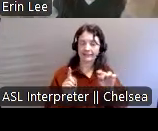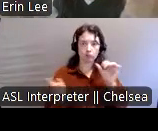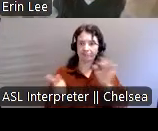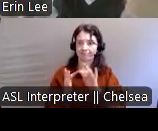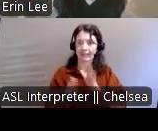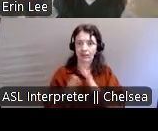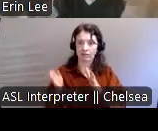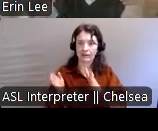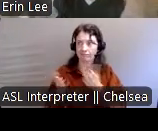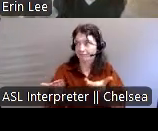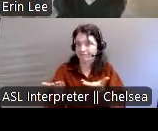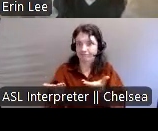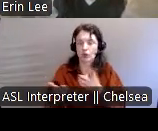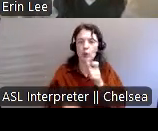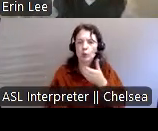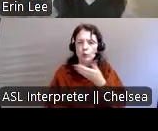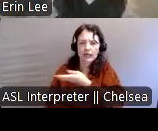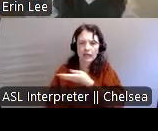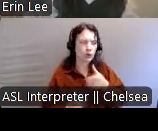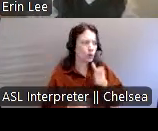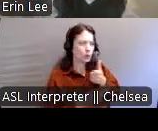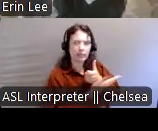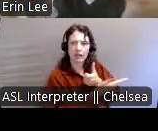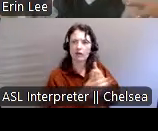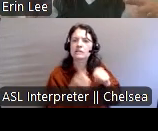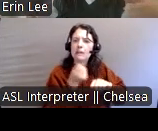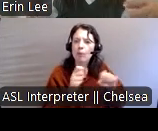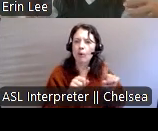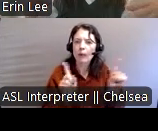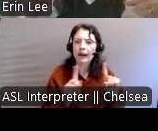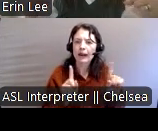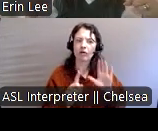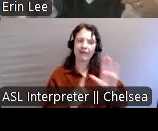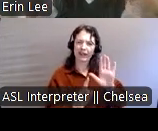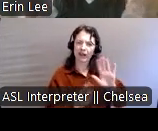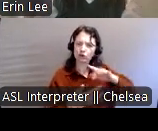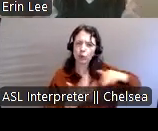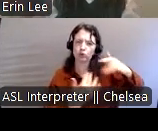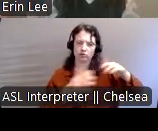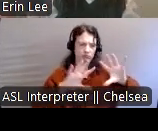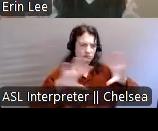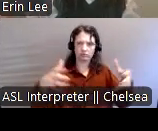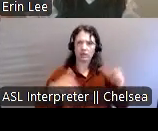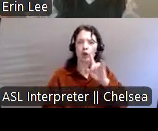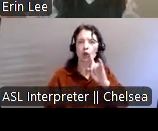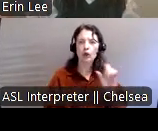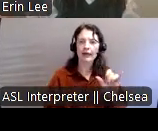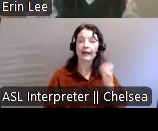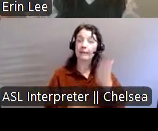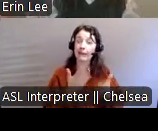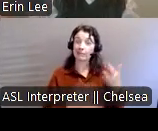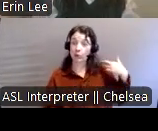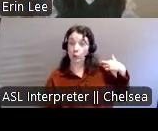who are their neighbors, who are their support systems, what does their circle look like? Faith-based understanding of intimate